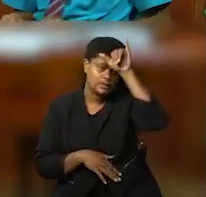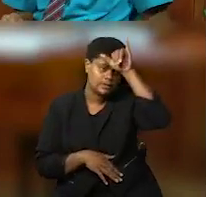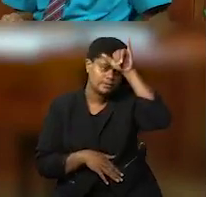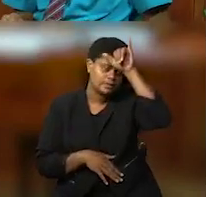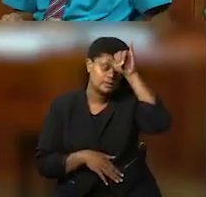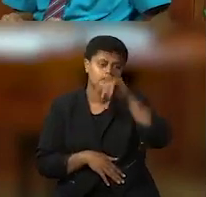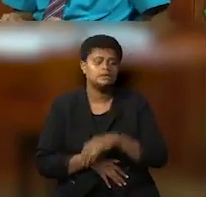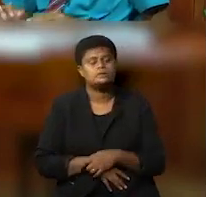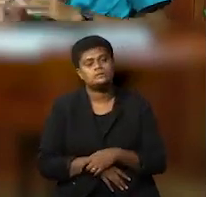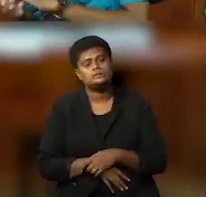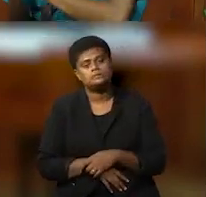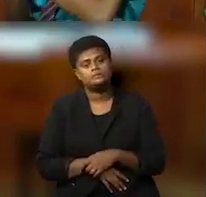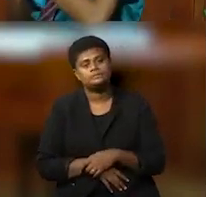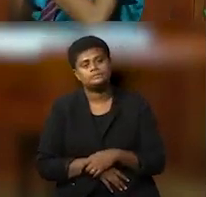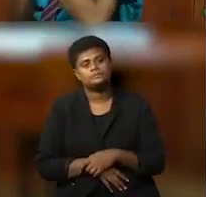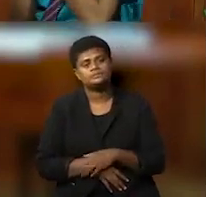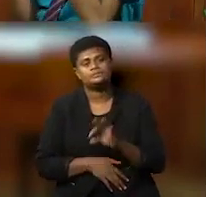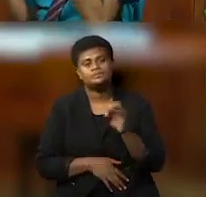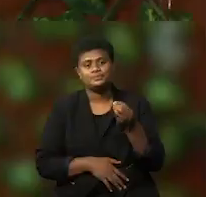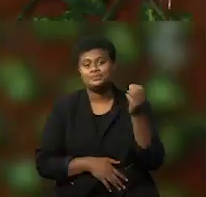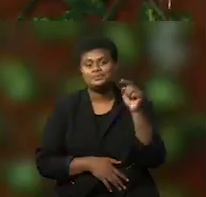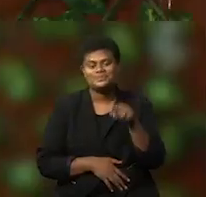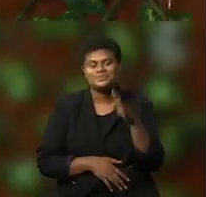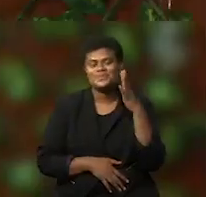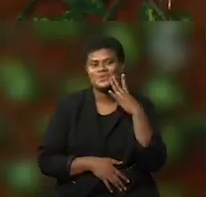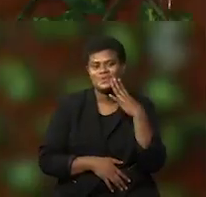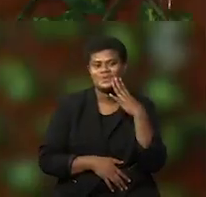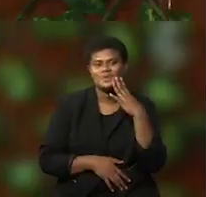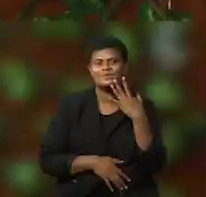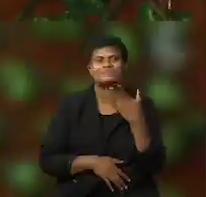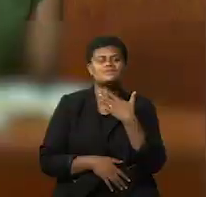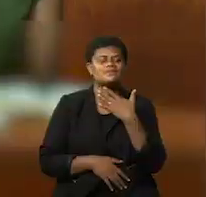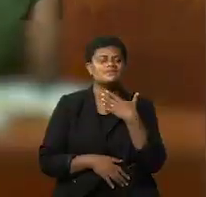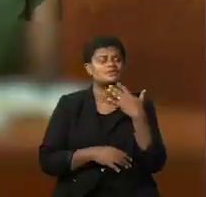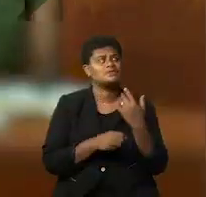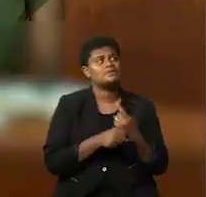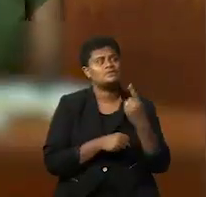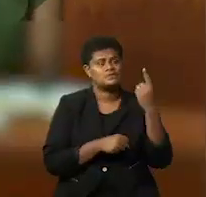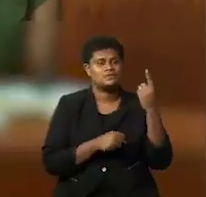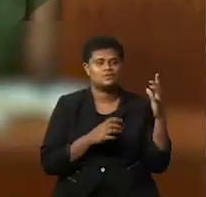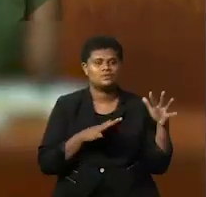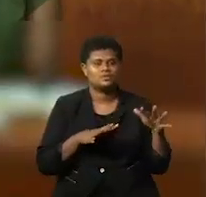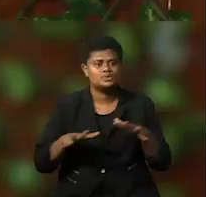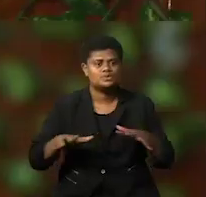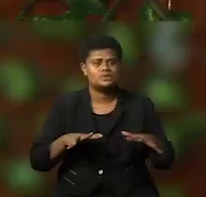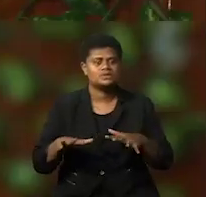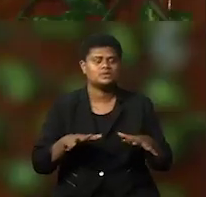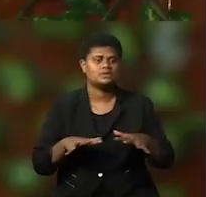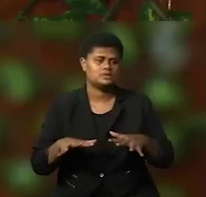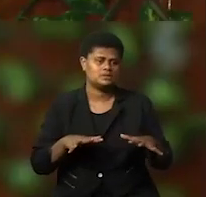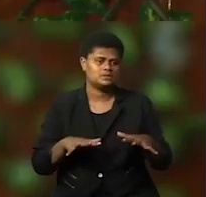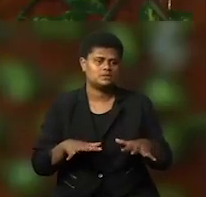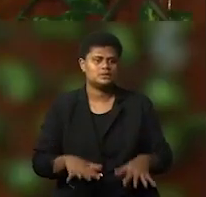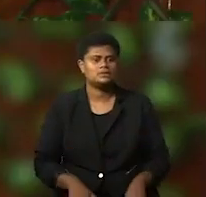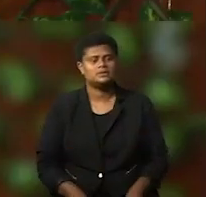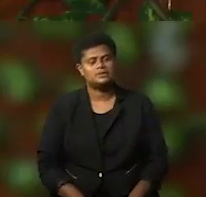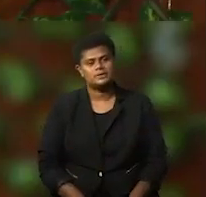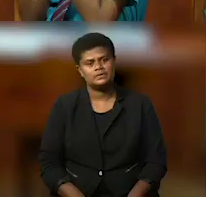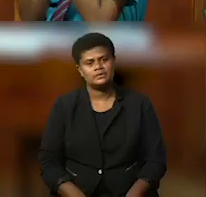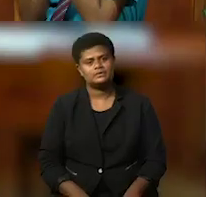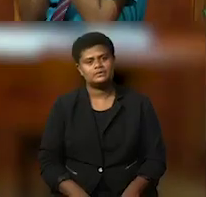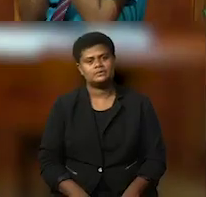Amen. So that is when the voice of God shakes the earth. When will the voice of God shake the